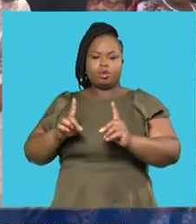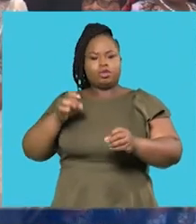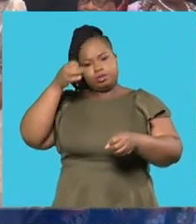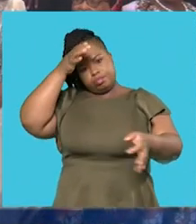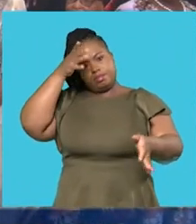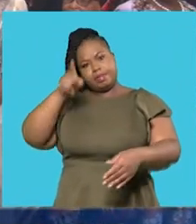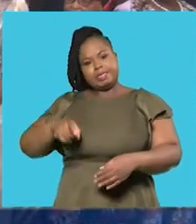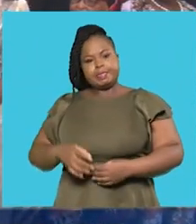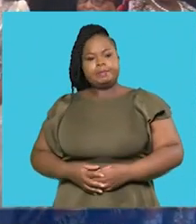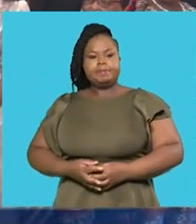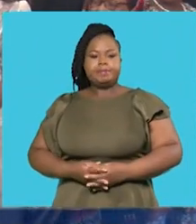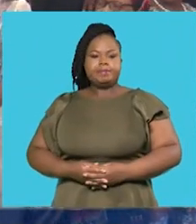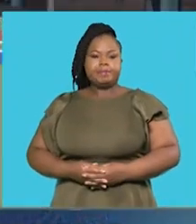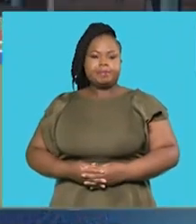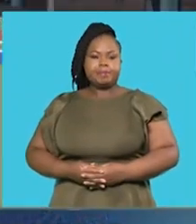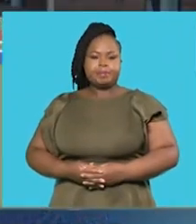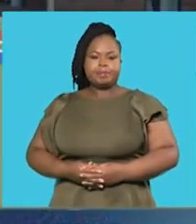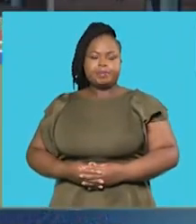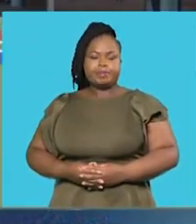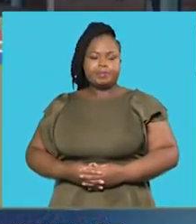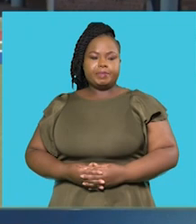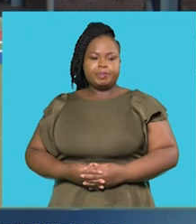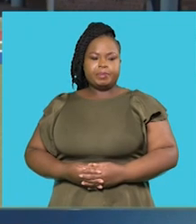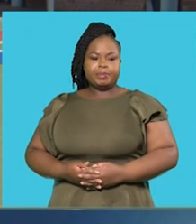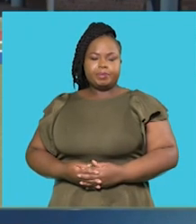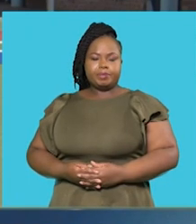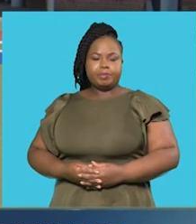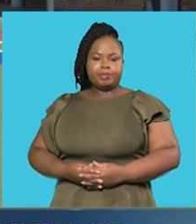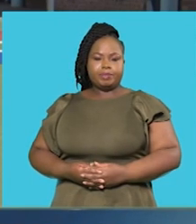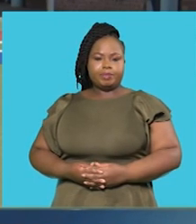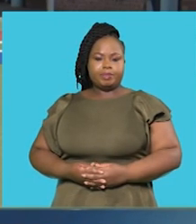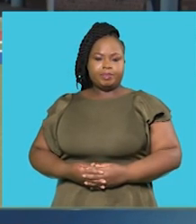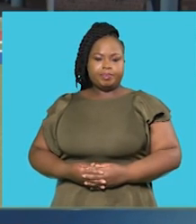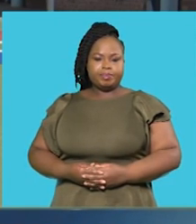Kwiindaba zeSoweto TV ndingunomzabalazo Mduka eKliptown.